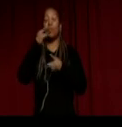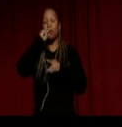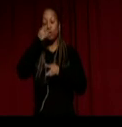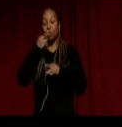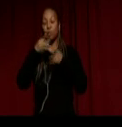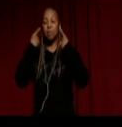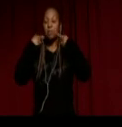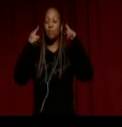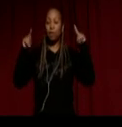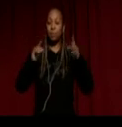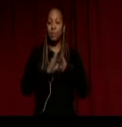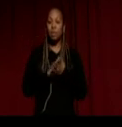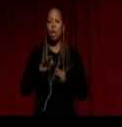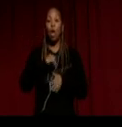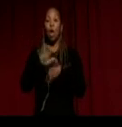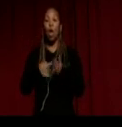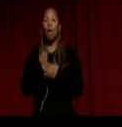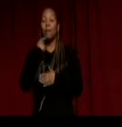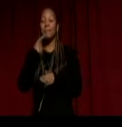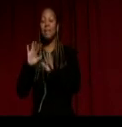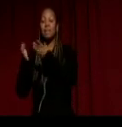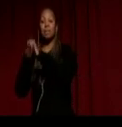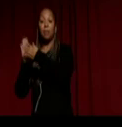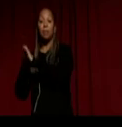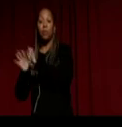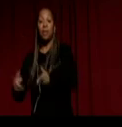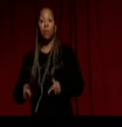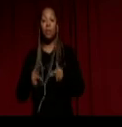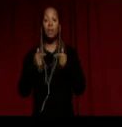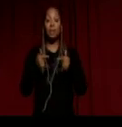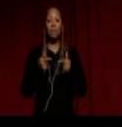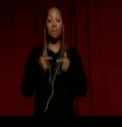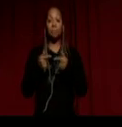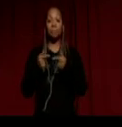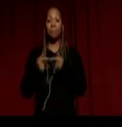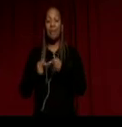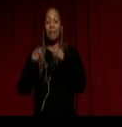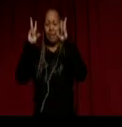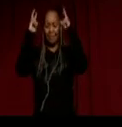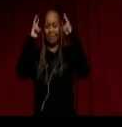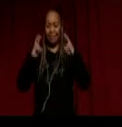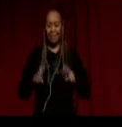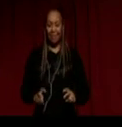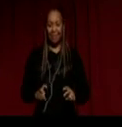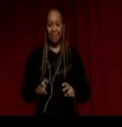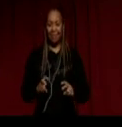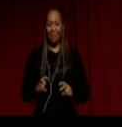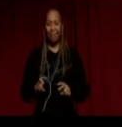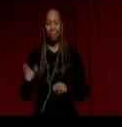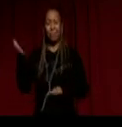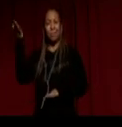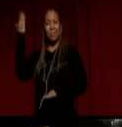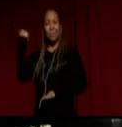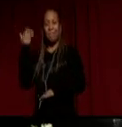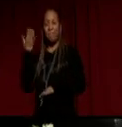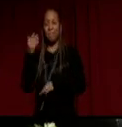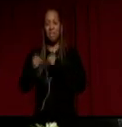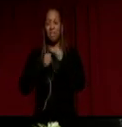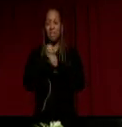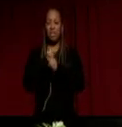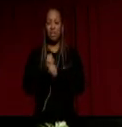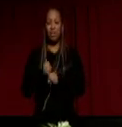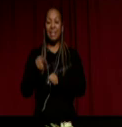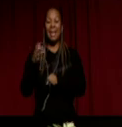flourish. All I'm saying is that the communities that we live in, and there's a study that was done about 15 years looking at people in